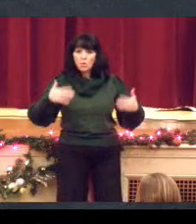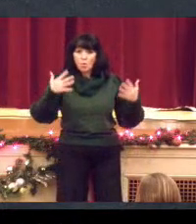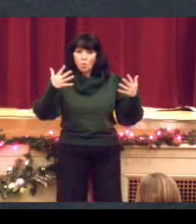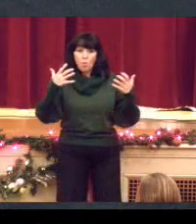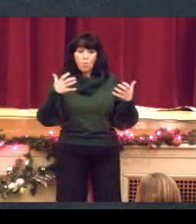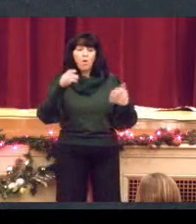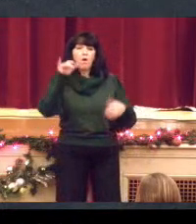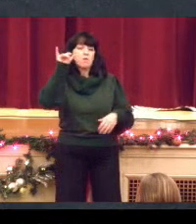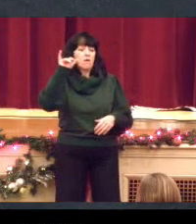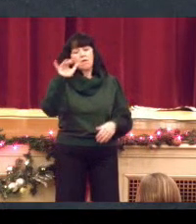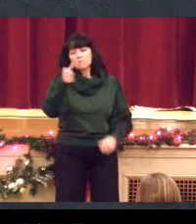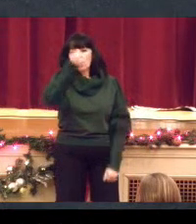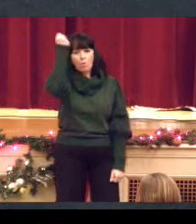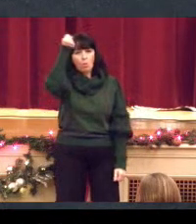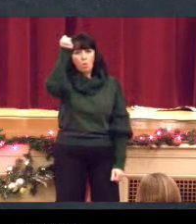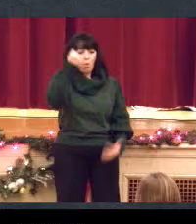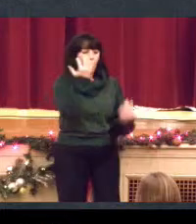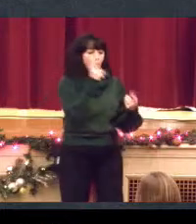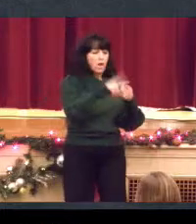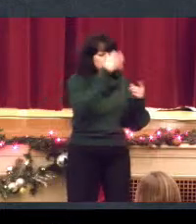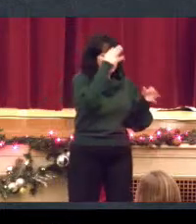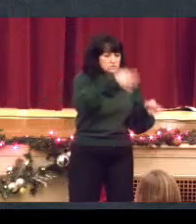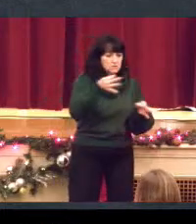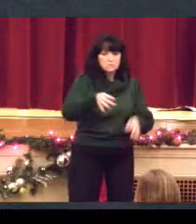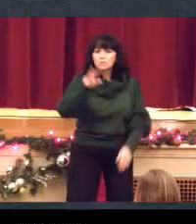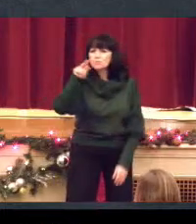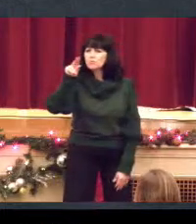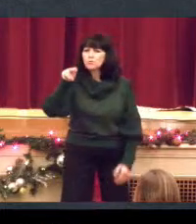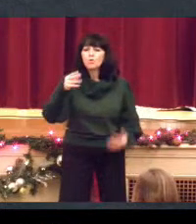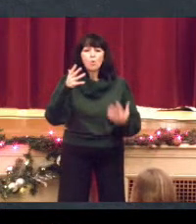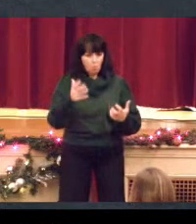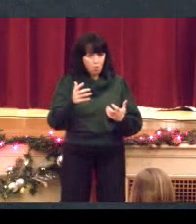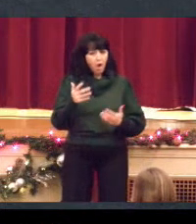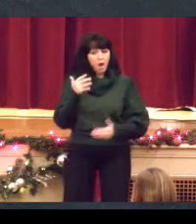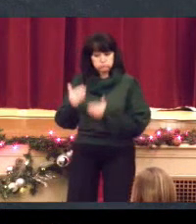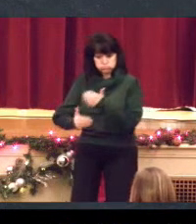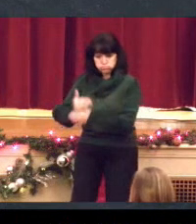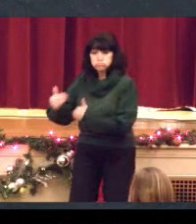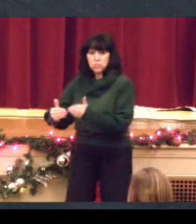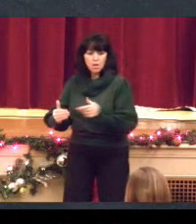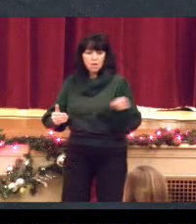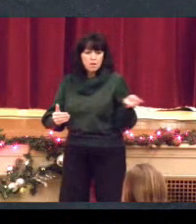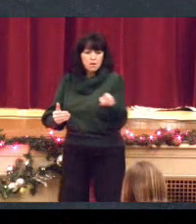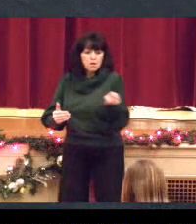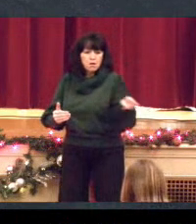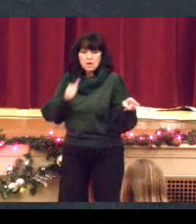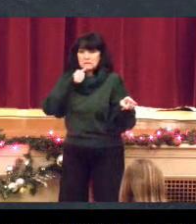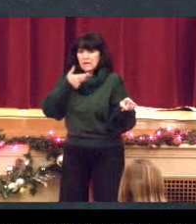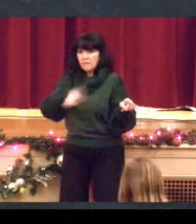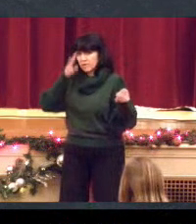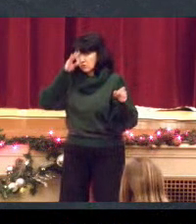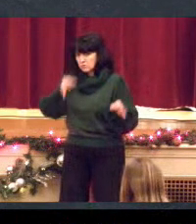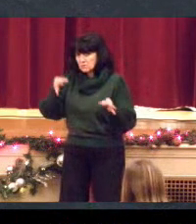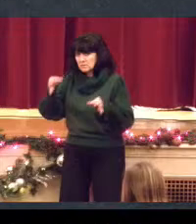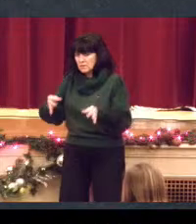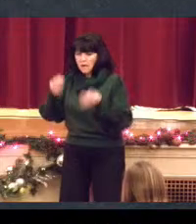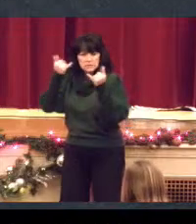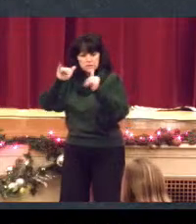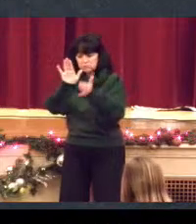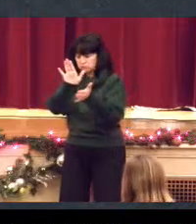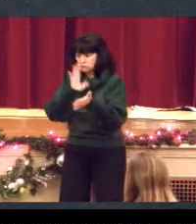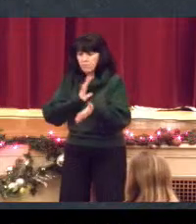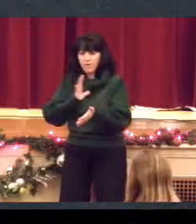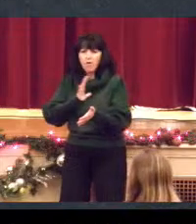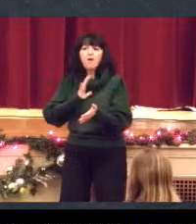for our help. Last slide talks about this meeting and others. We had 2 last week. We have 1